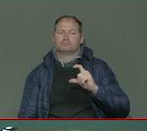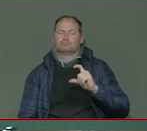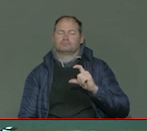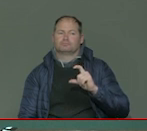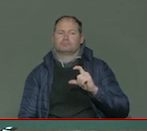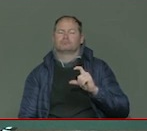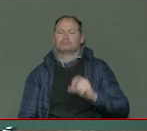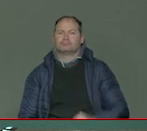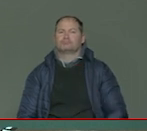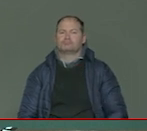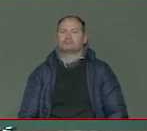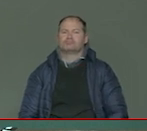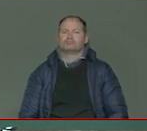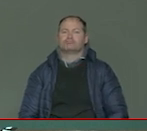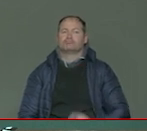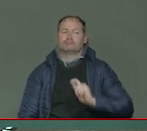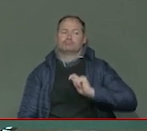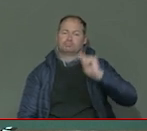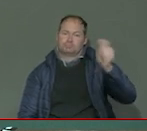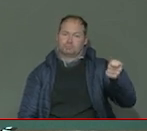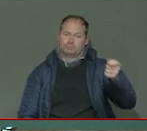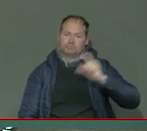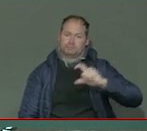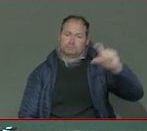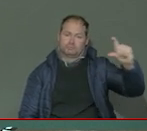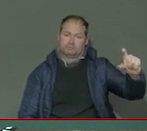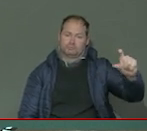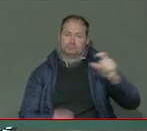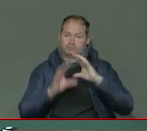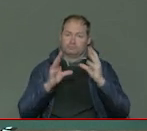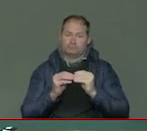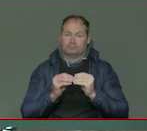246,746, and total payments